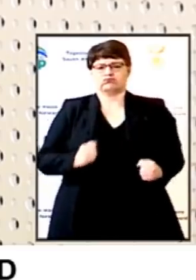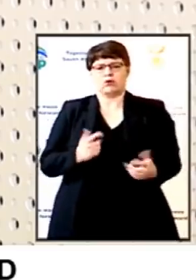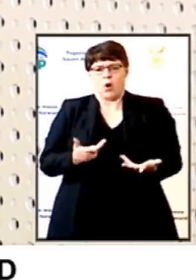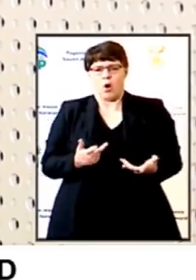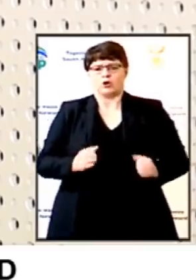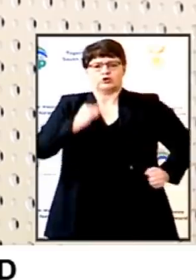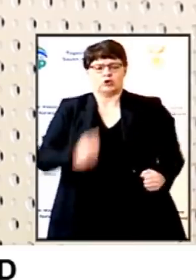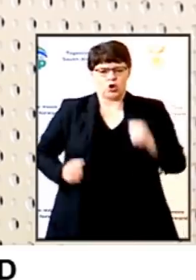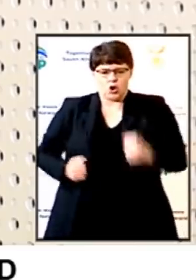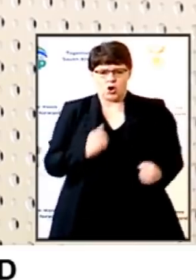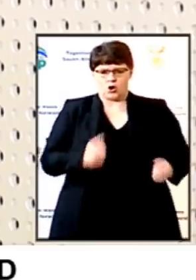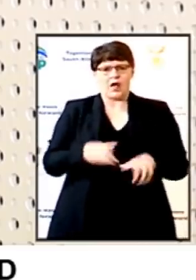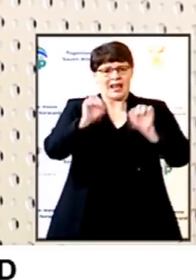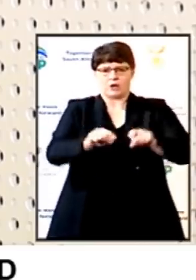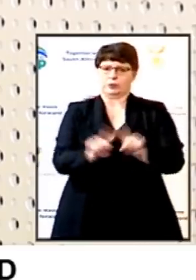jogging is not allowed.